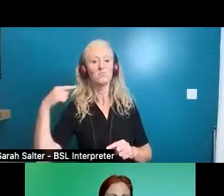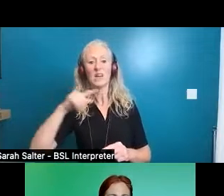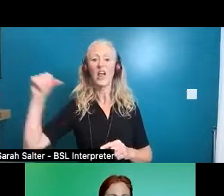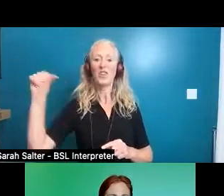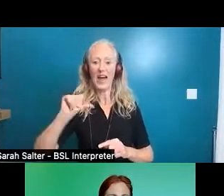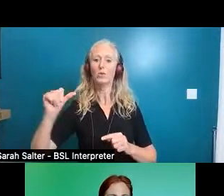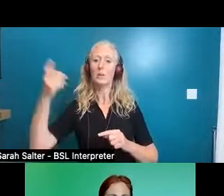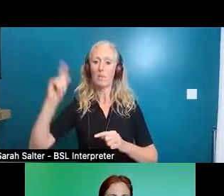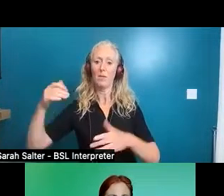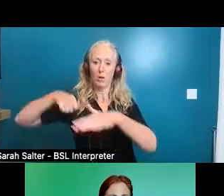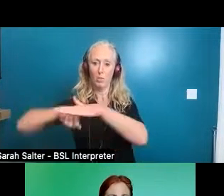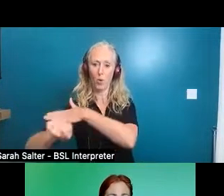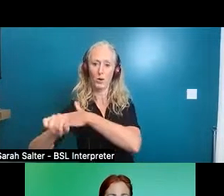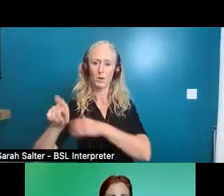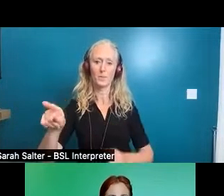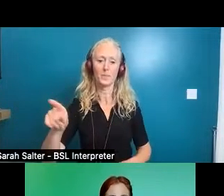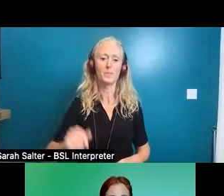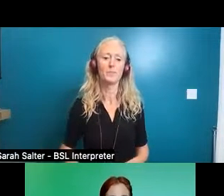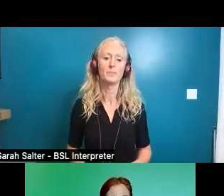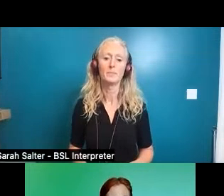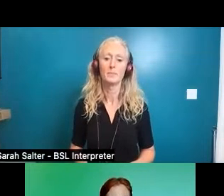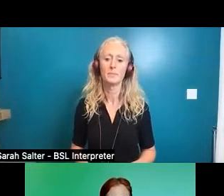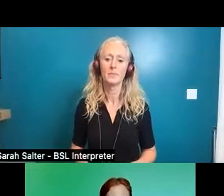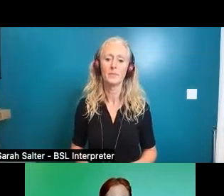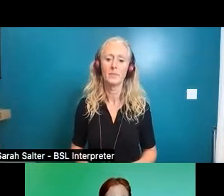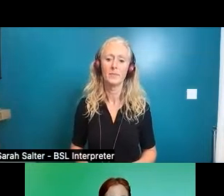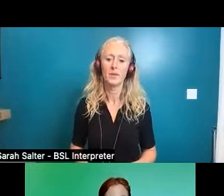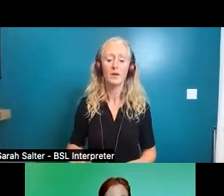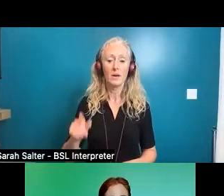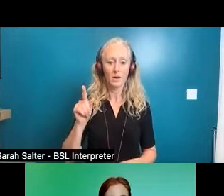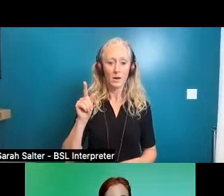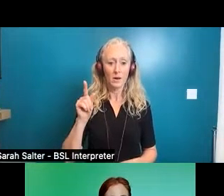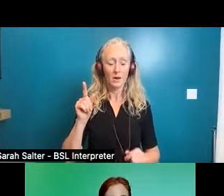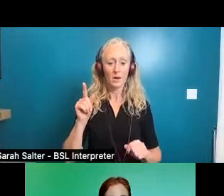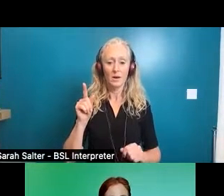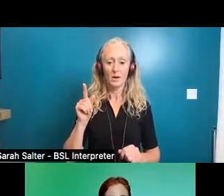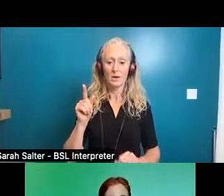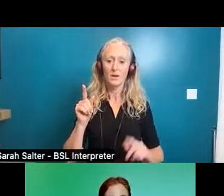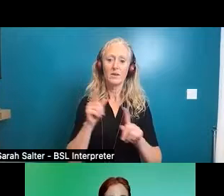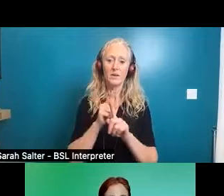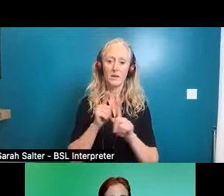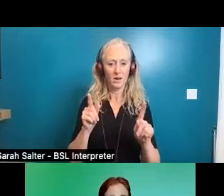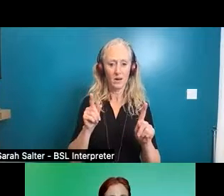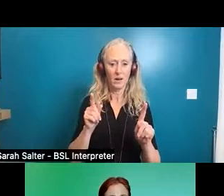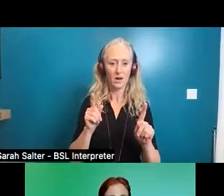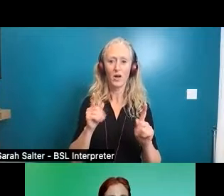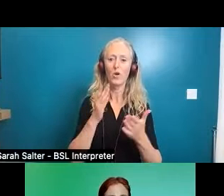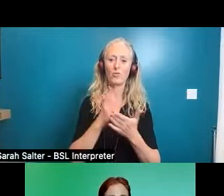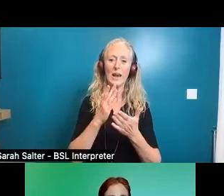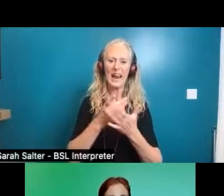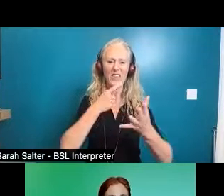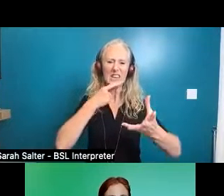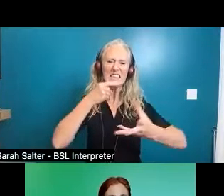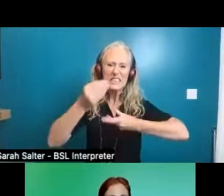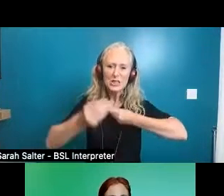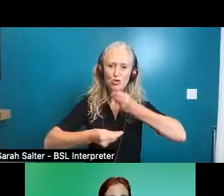as you know, the description has largely been in terms of when the hearing loss starts as to